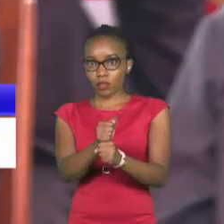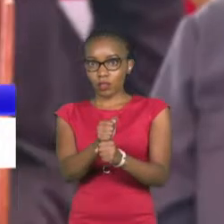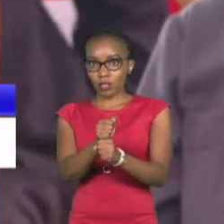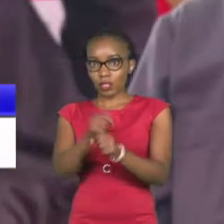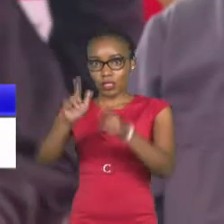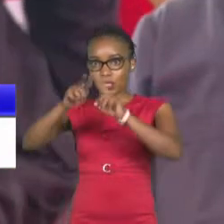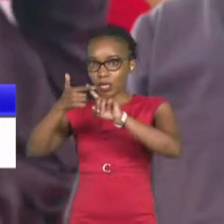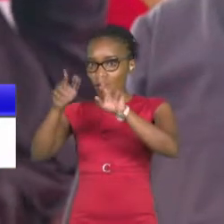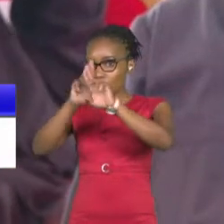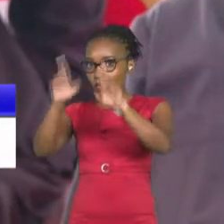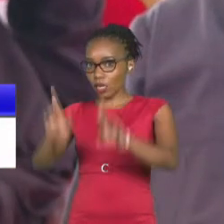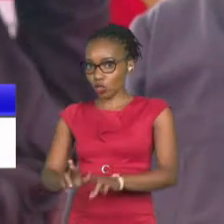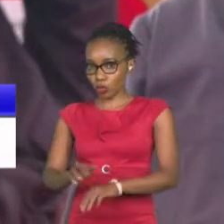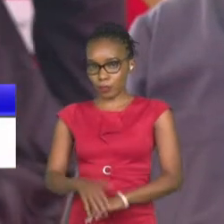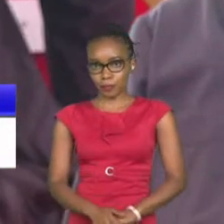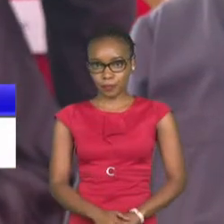standard.